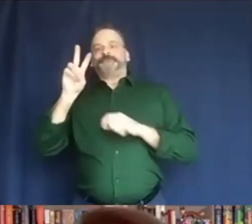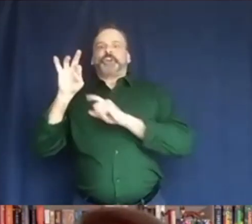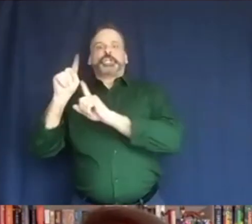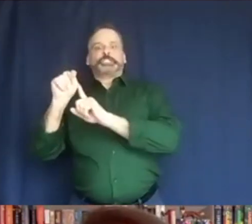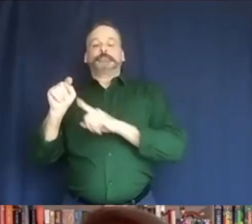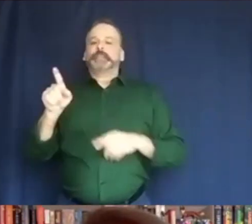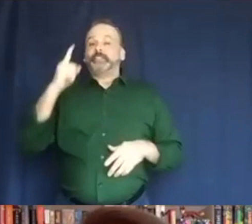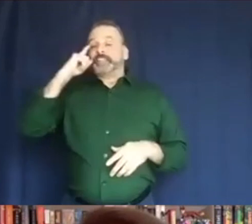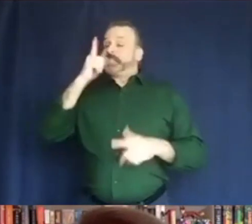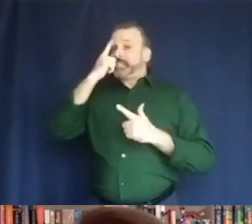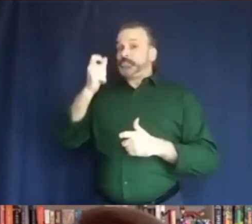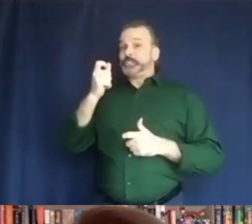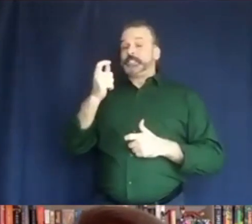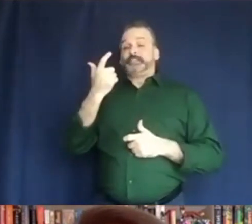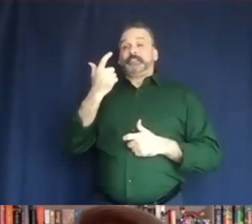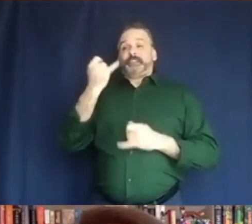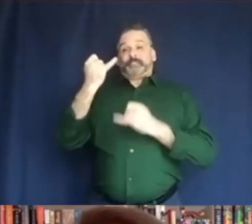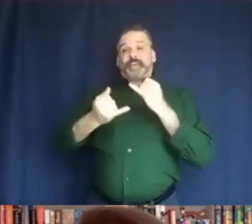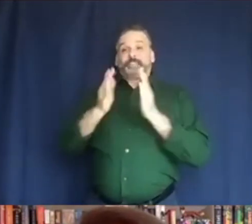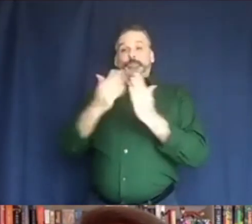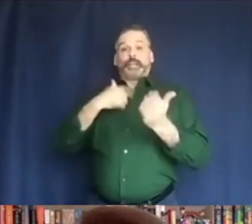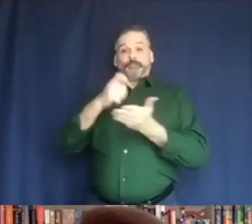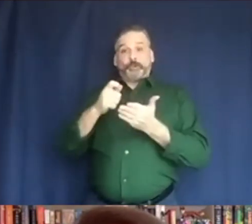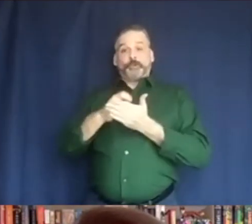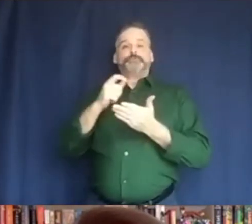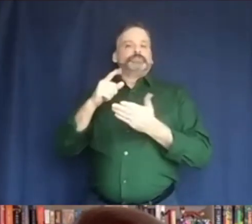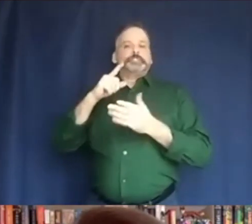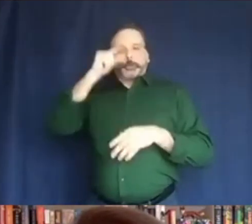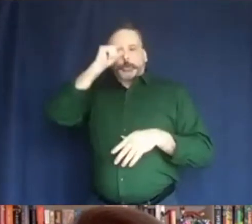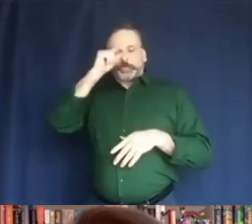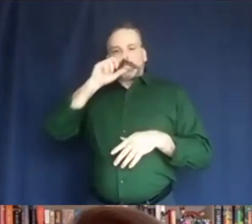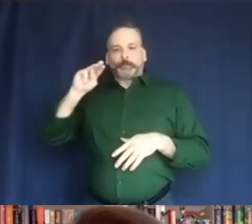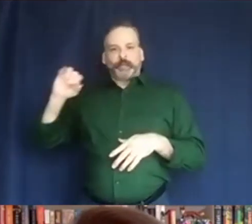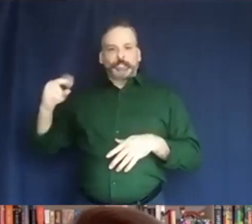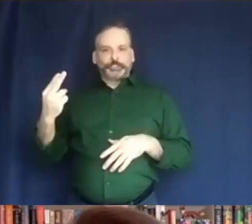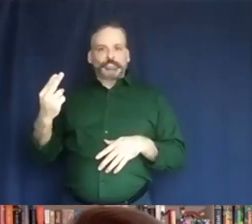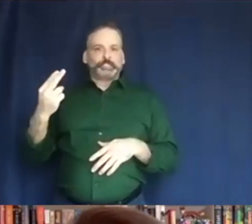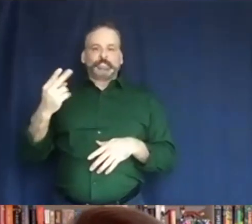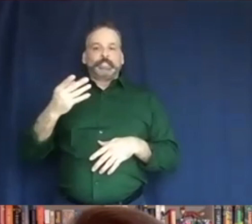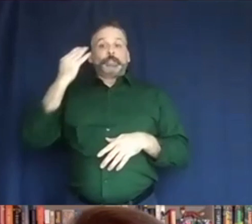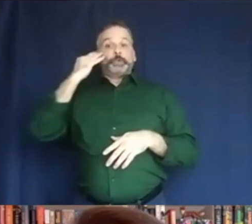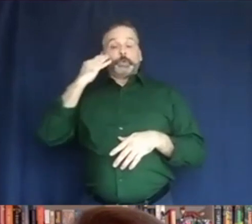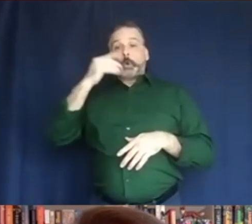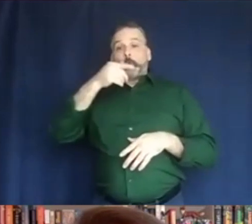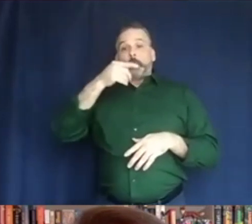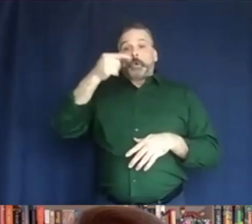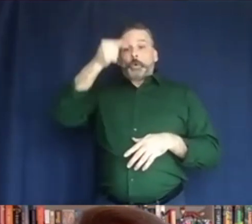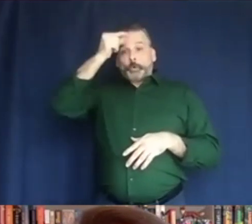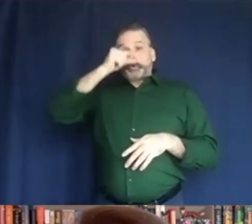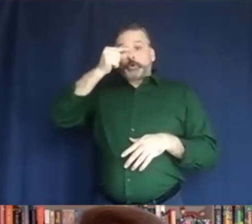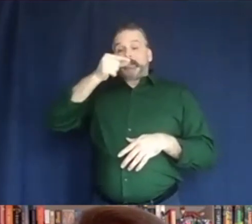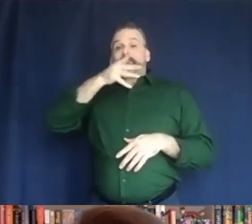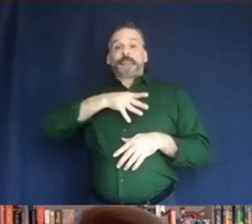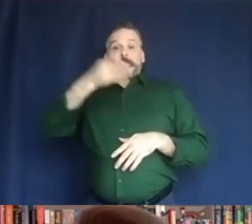that is, so the last book I wrote was on Greek mythology, and it you know, great goddesses did this whole thing where